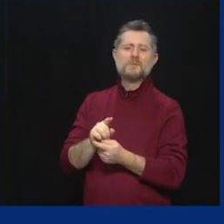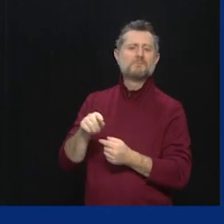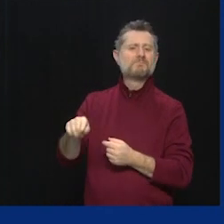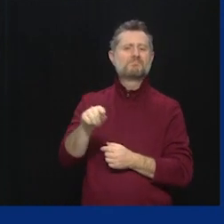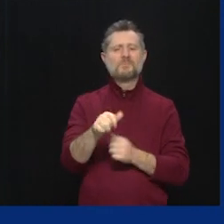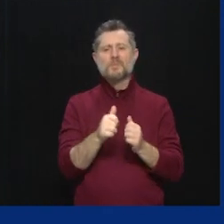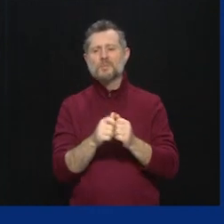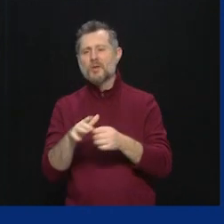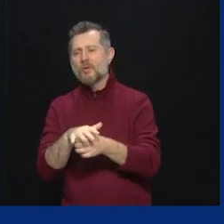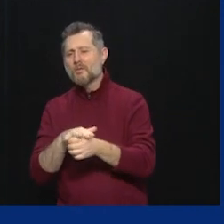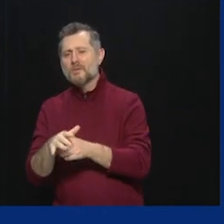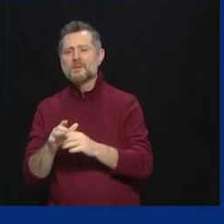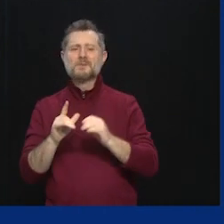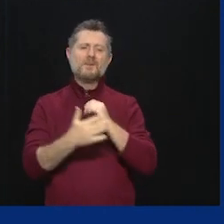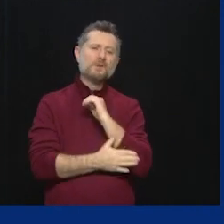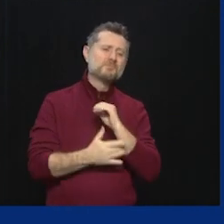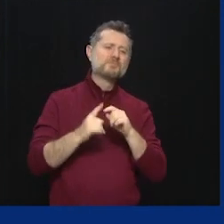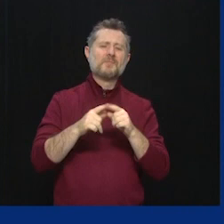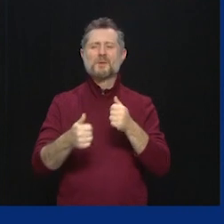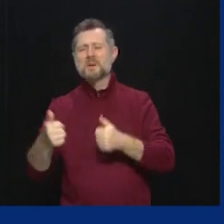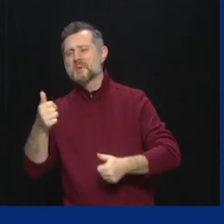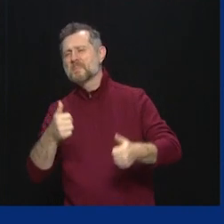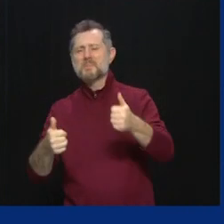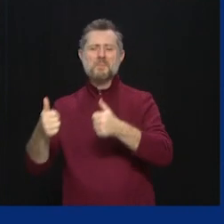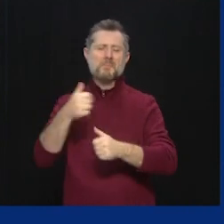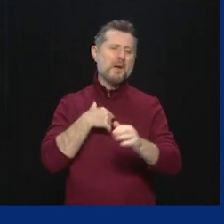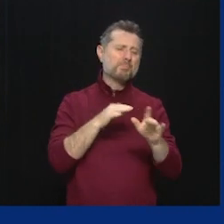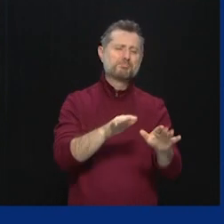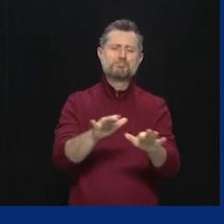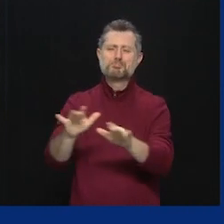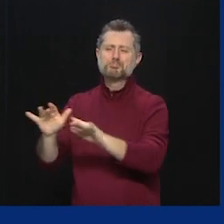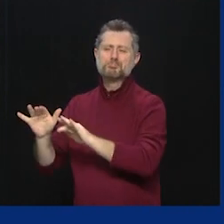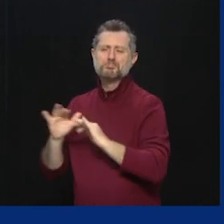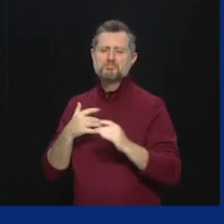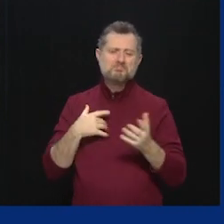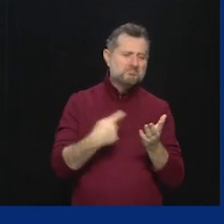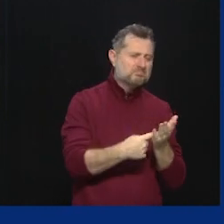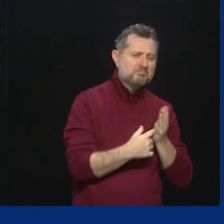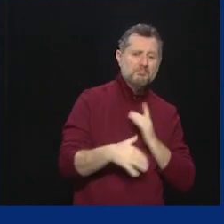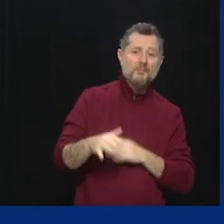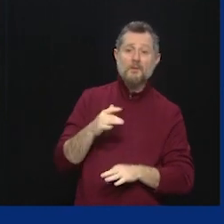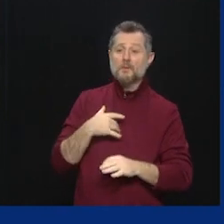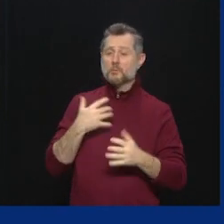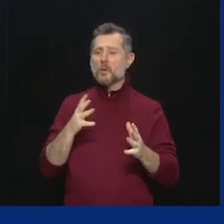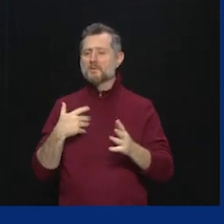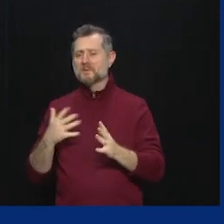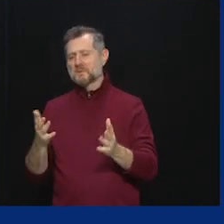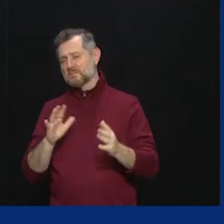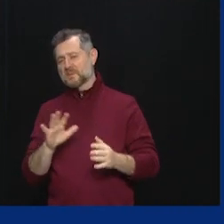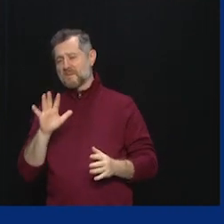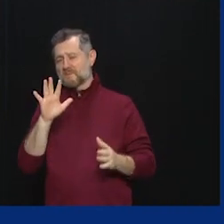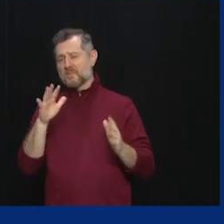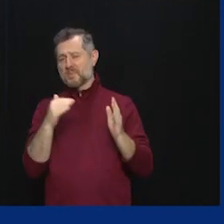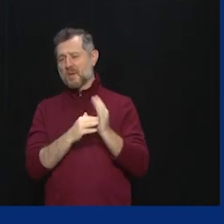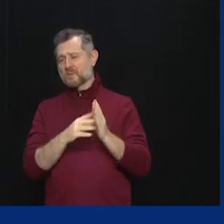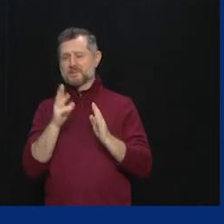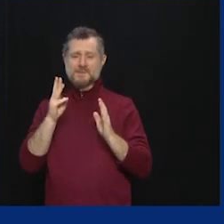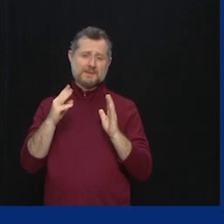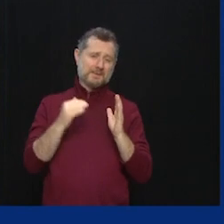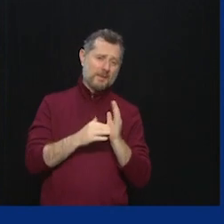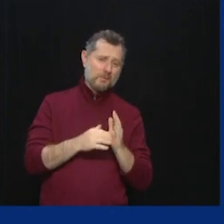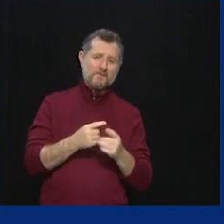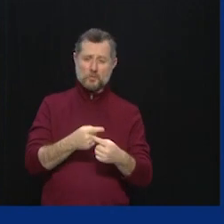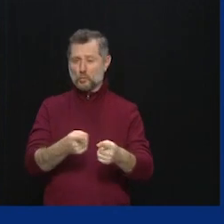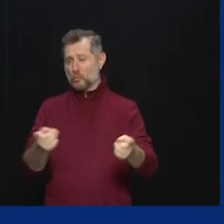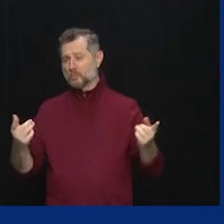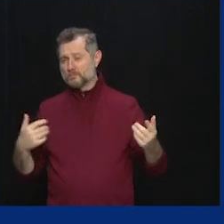We got a lot of input on what was necessary. I talked to probably 5,000 to 6,000 of you one-on-one during the journey, and you